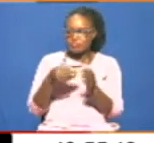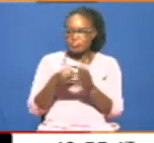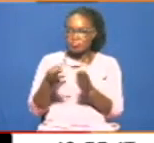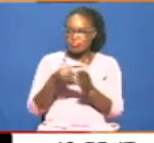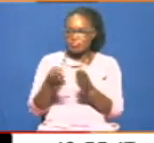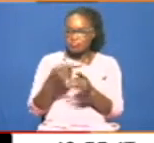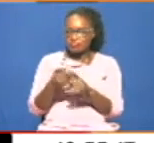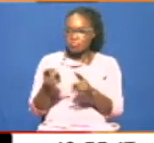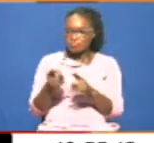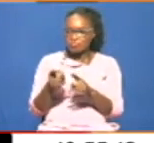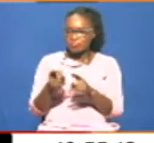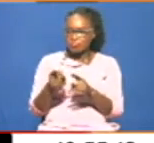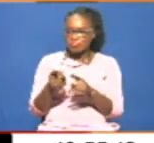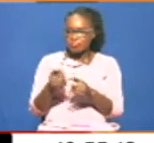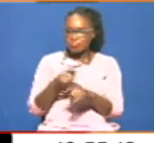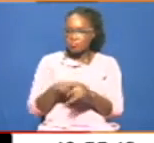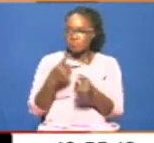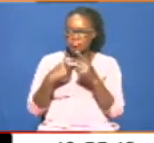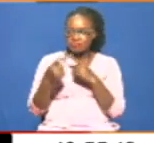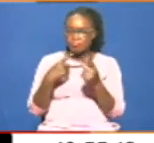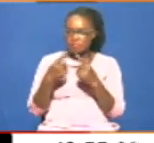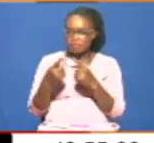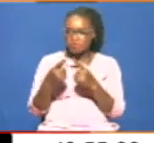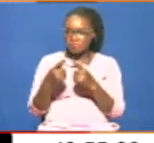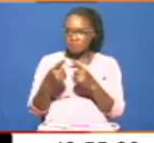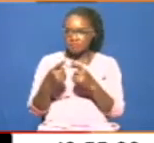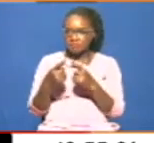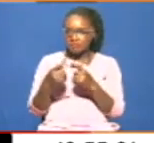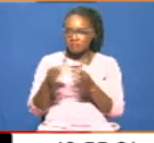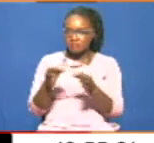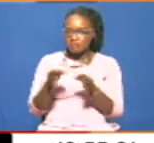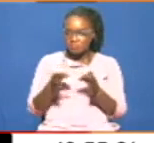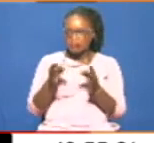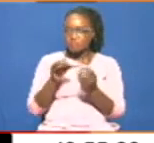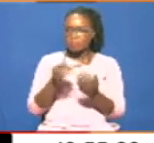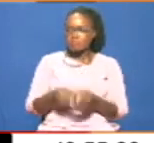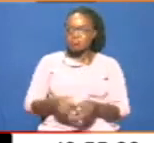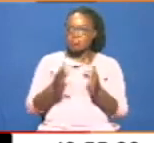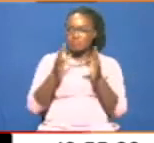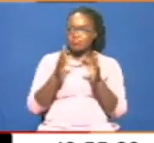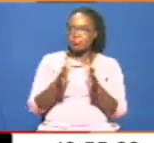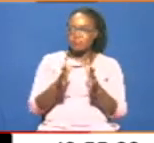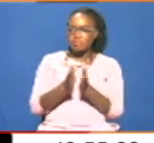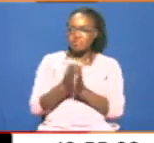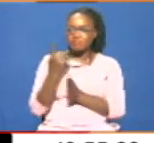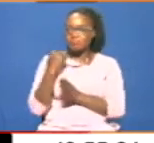But when we talked to some treasury officials the other day, they want to